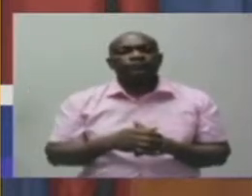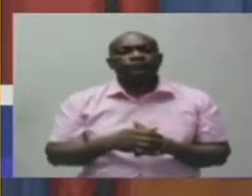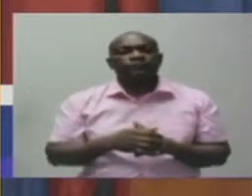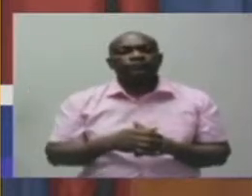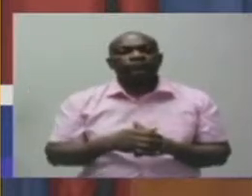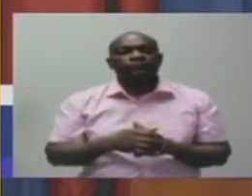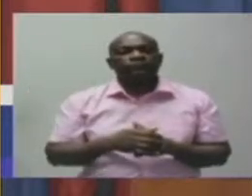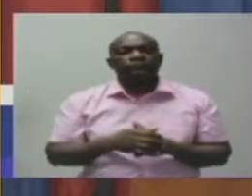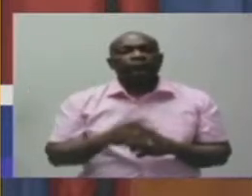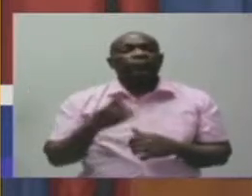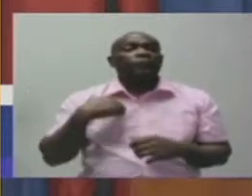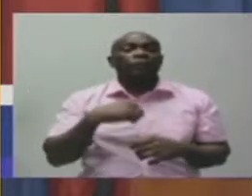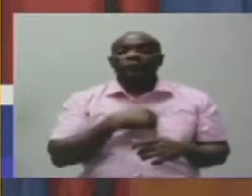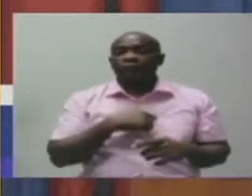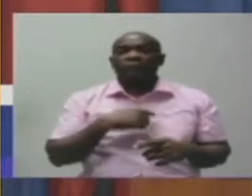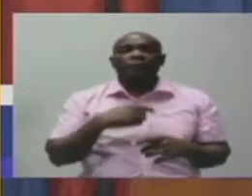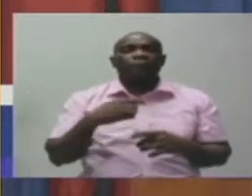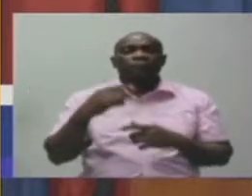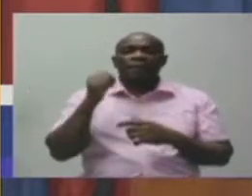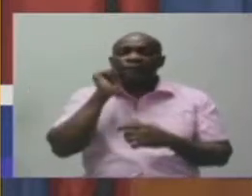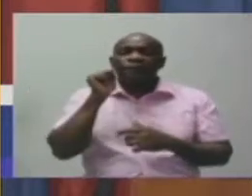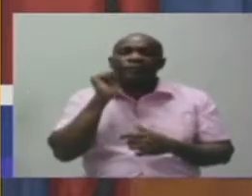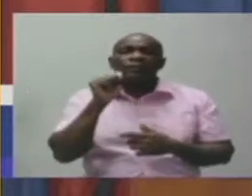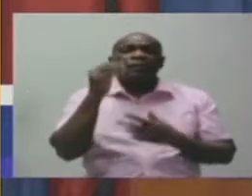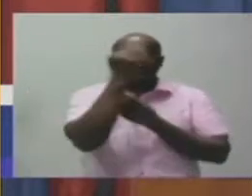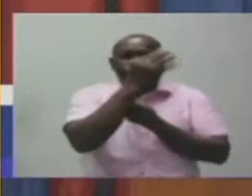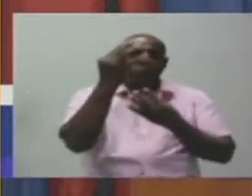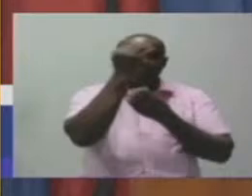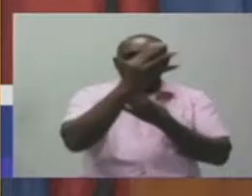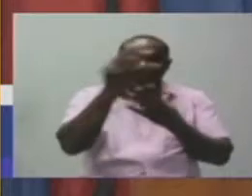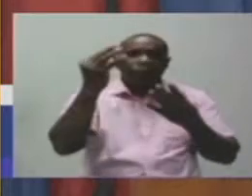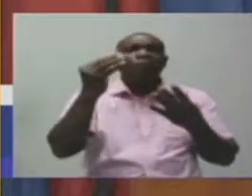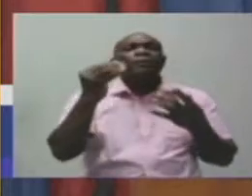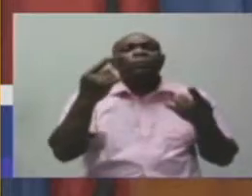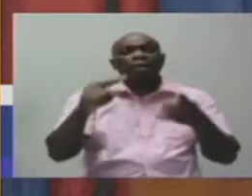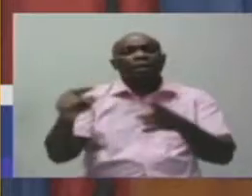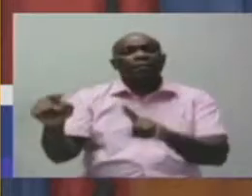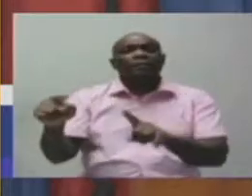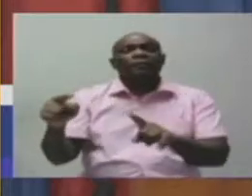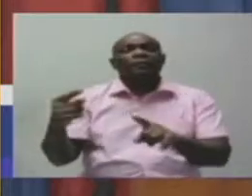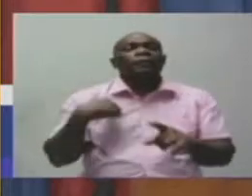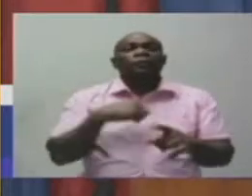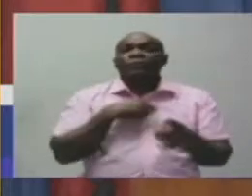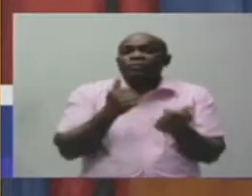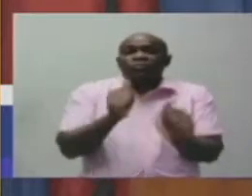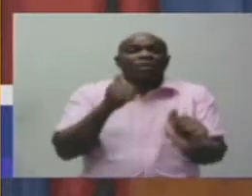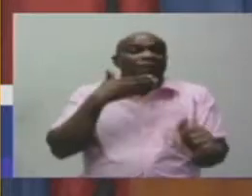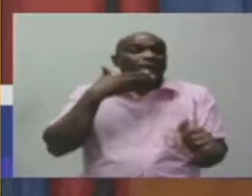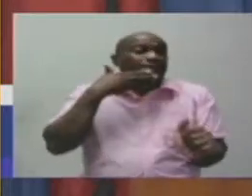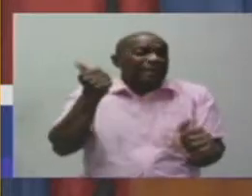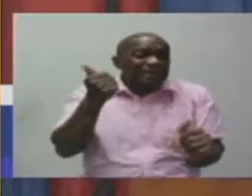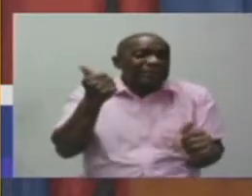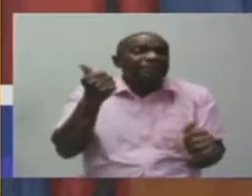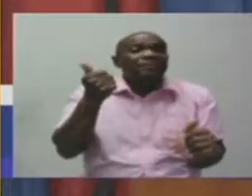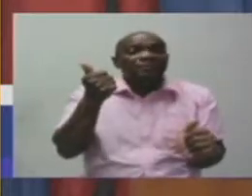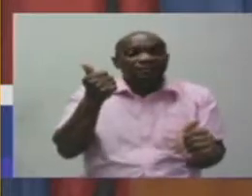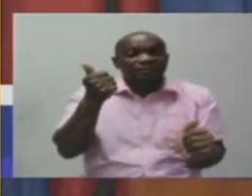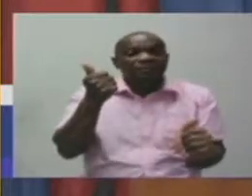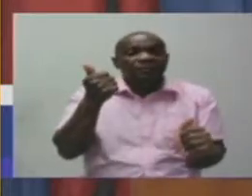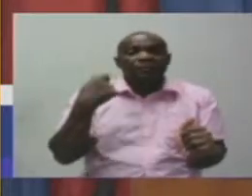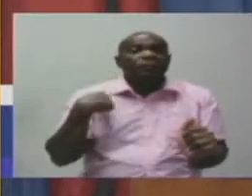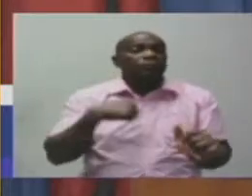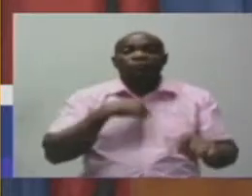been updating the population. Our team is trying our utmost best. We cannot